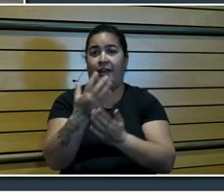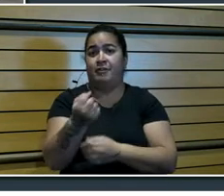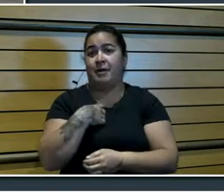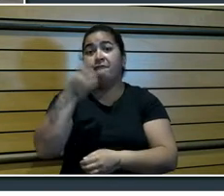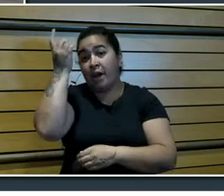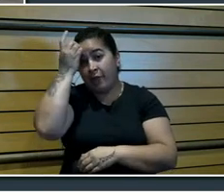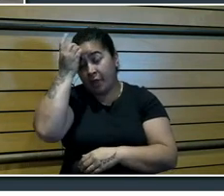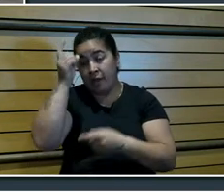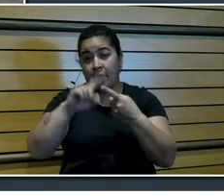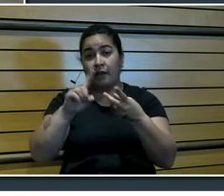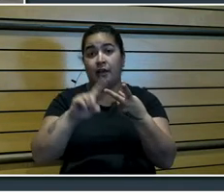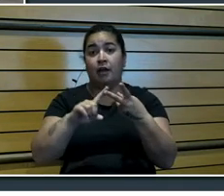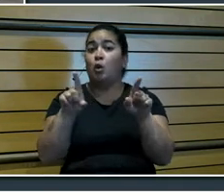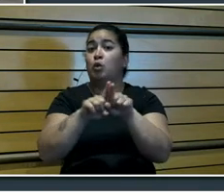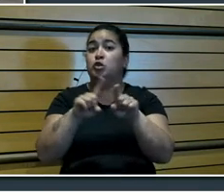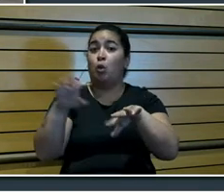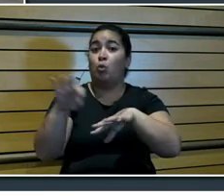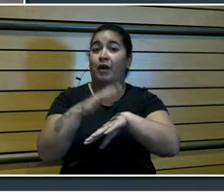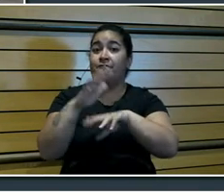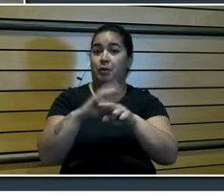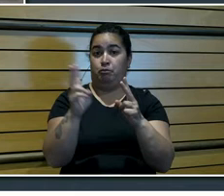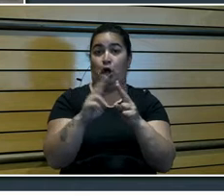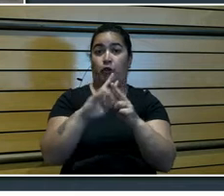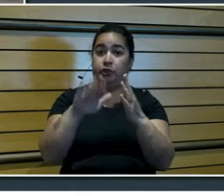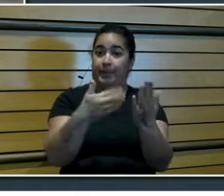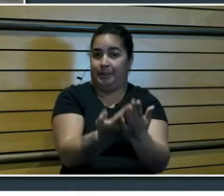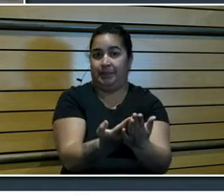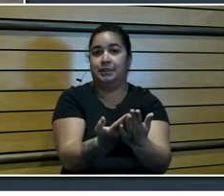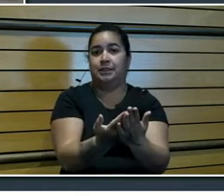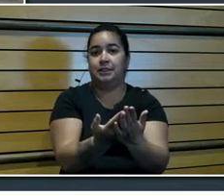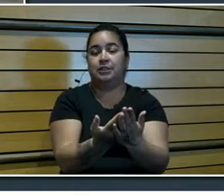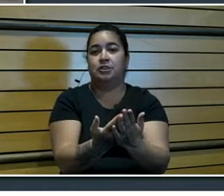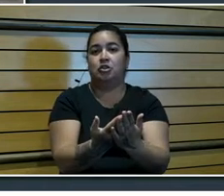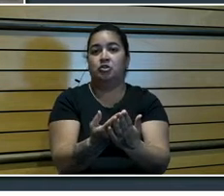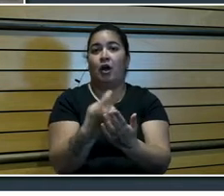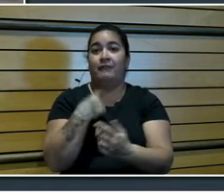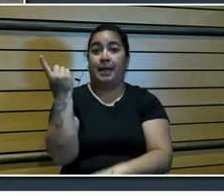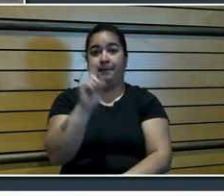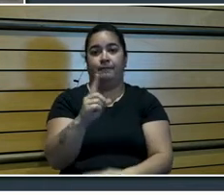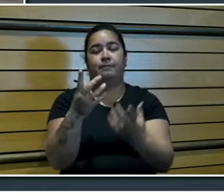also my wife submit, but I come here for the next 3 days with an open mind.